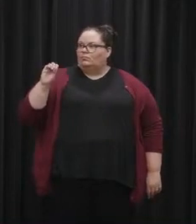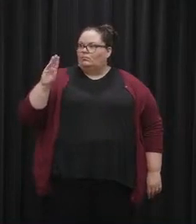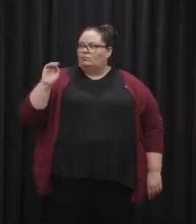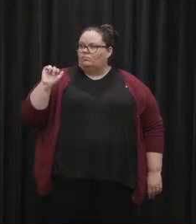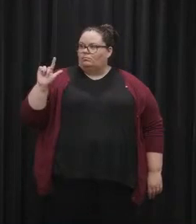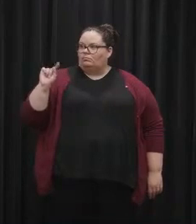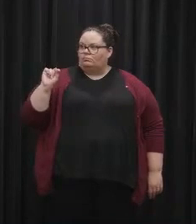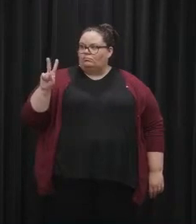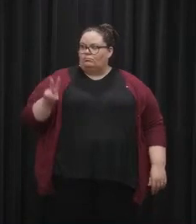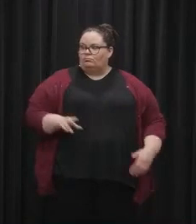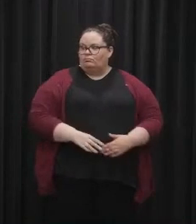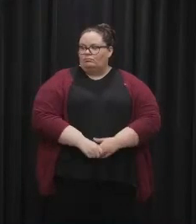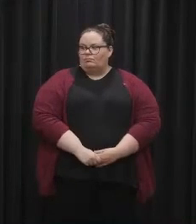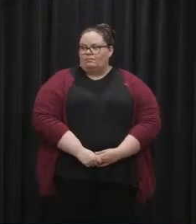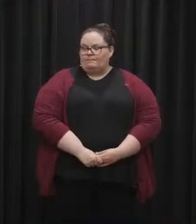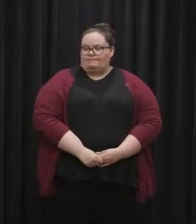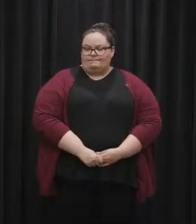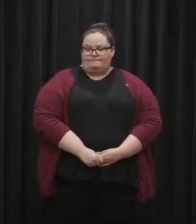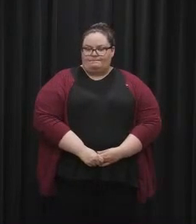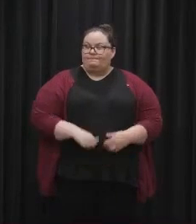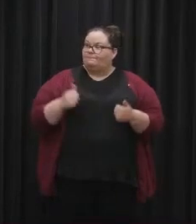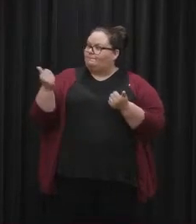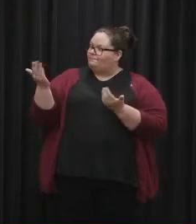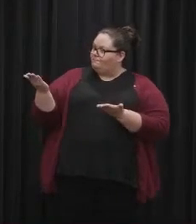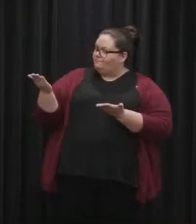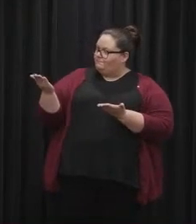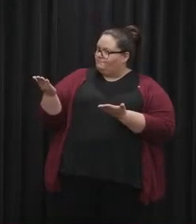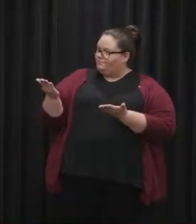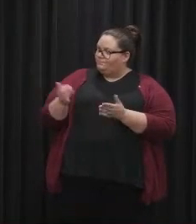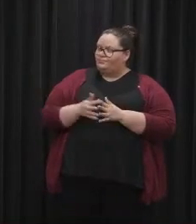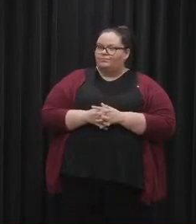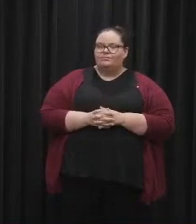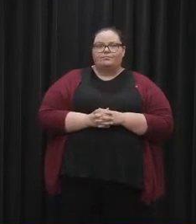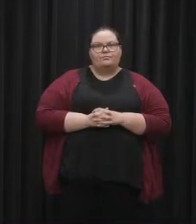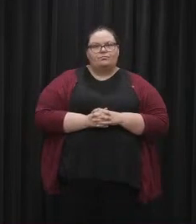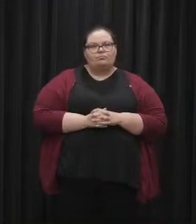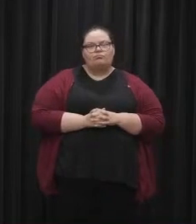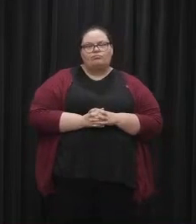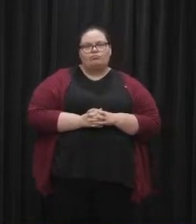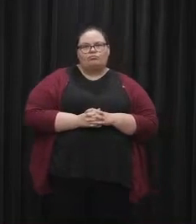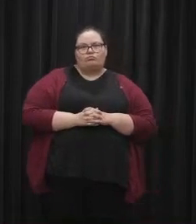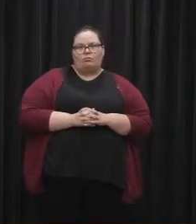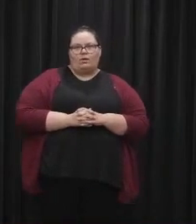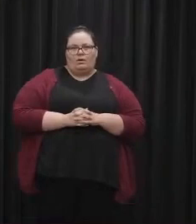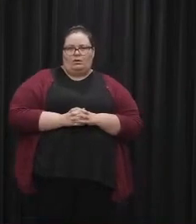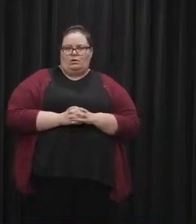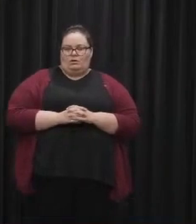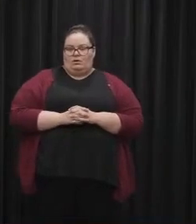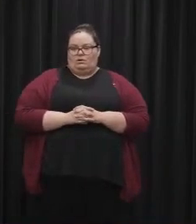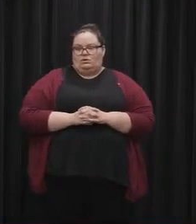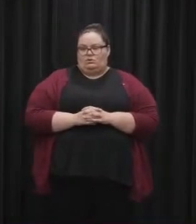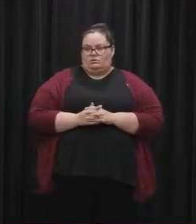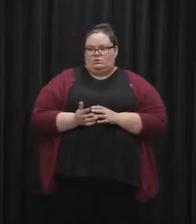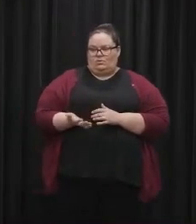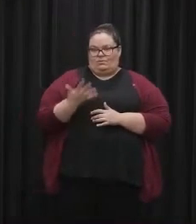TV. Hi there, my question is for Dr. Russell. I'm just wondering if you're able to confirm the 5 cases that are in hospital, are